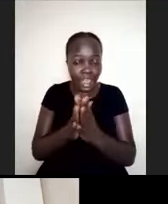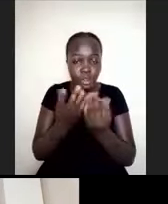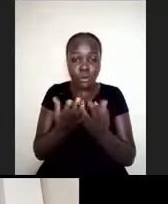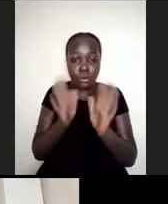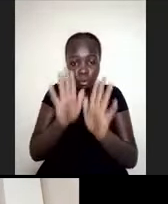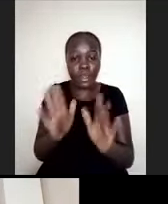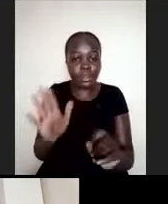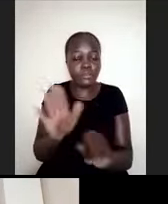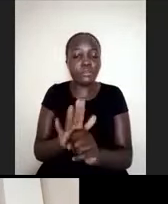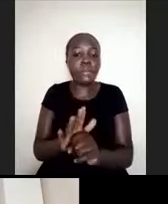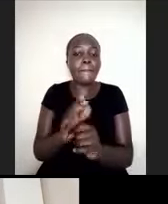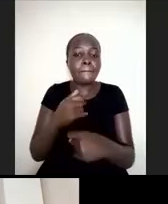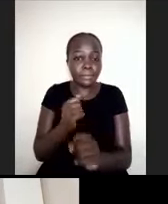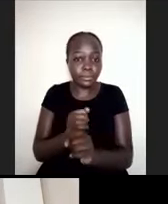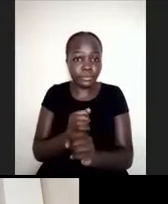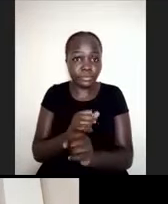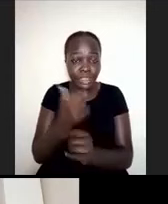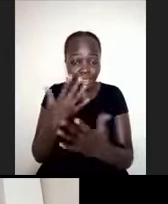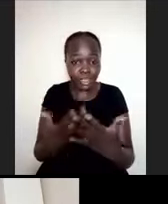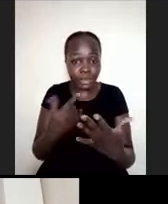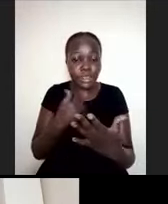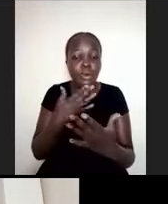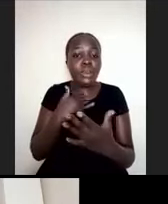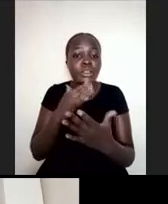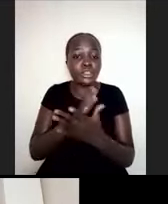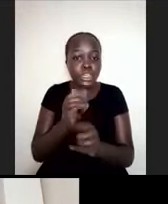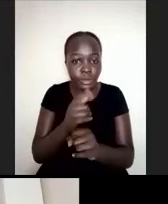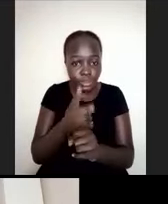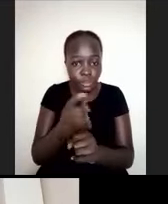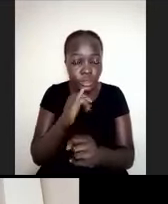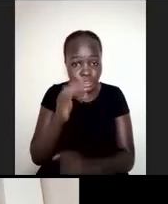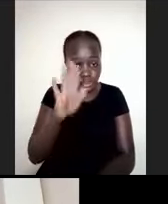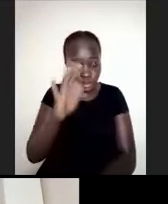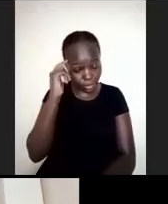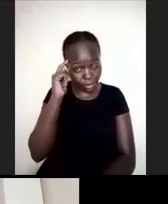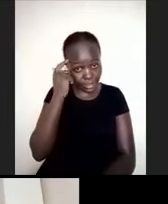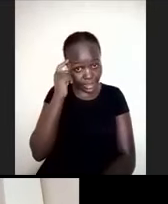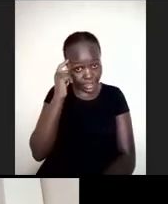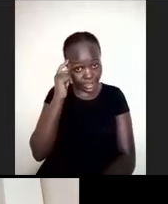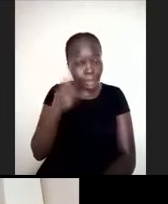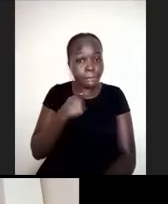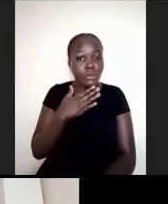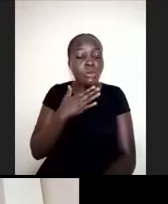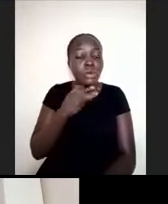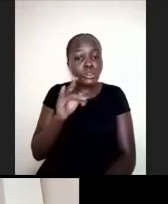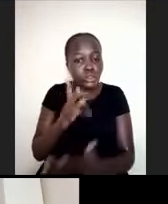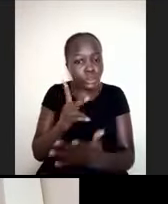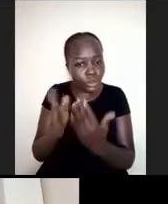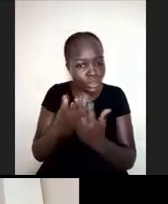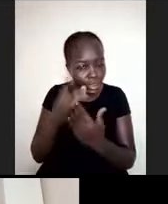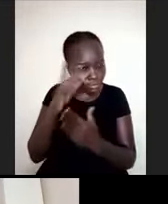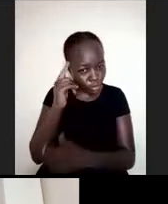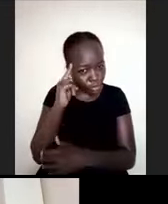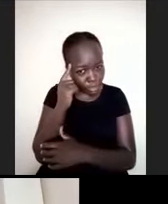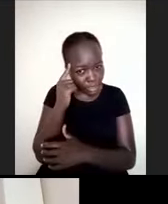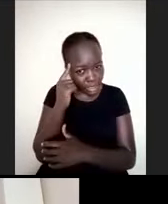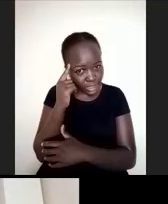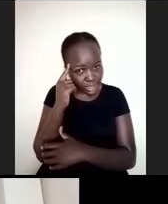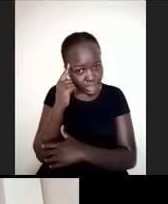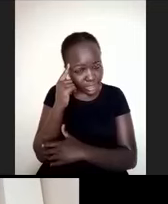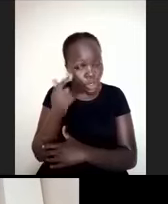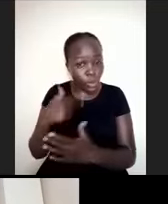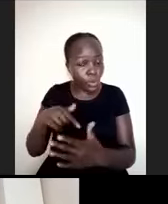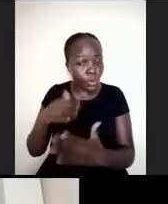about that. The other thing I want to share with you is your mind. I need you to take care of your mind. We shared one verse earlier. It